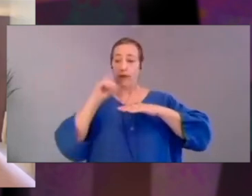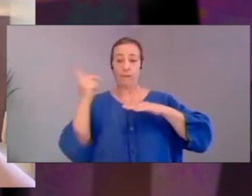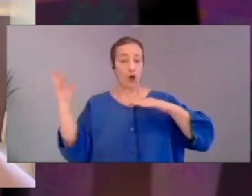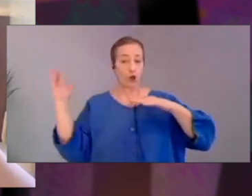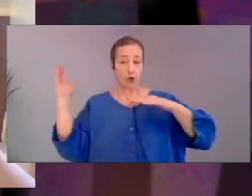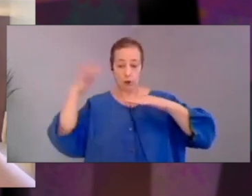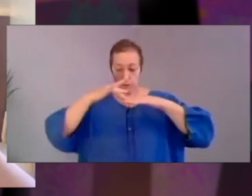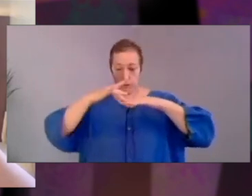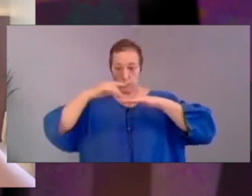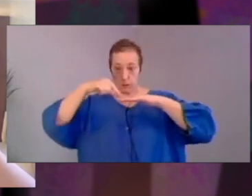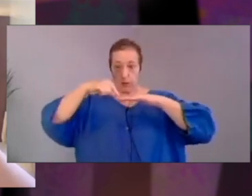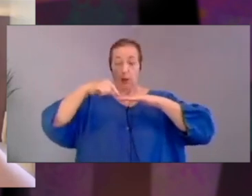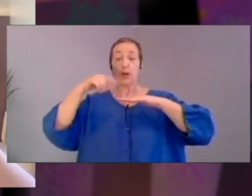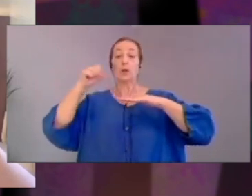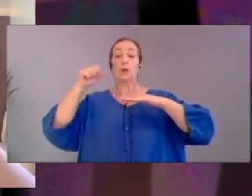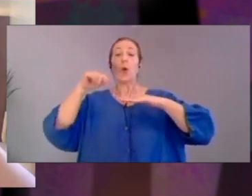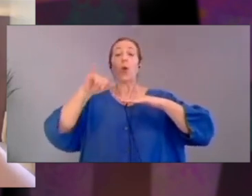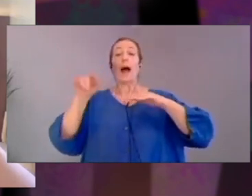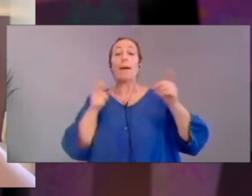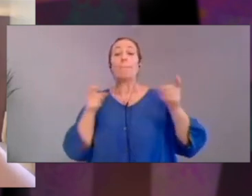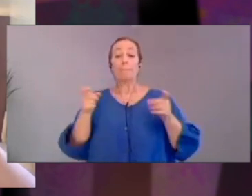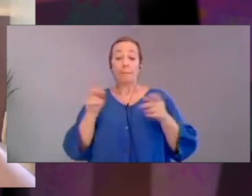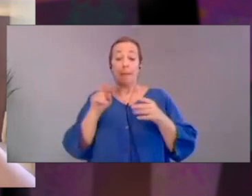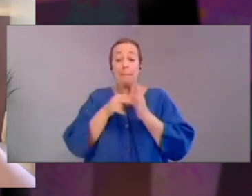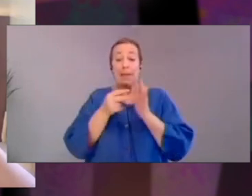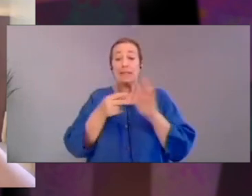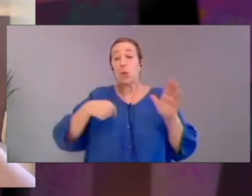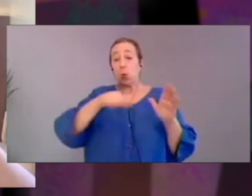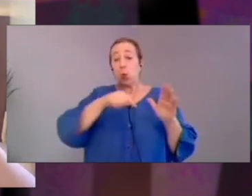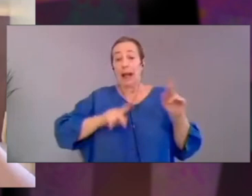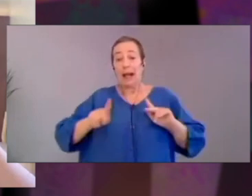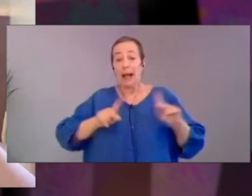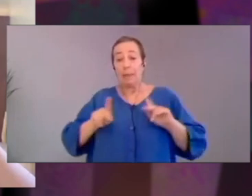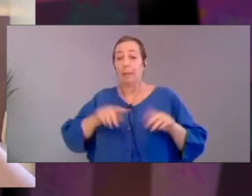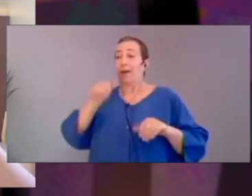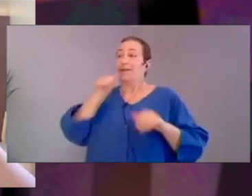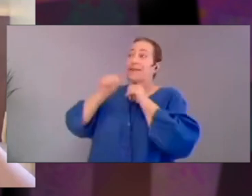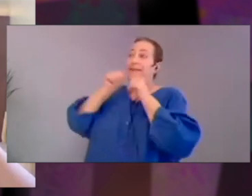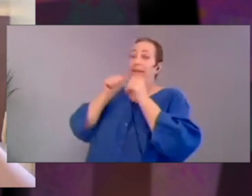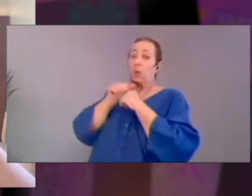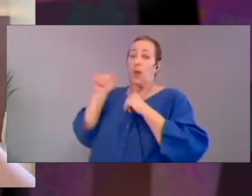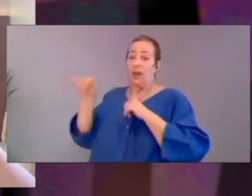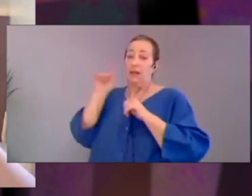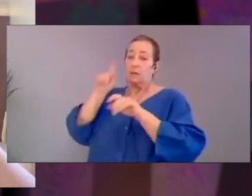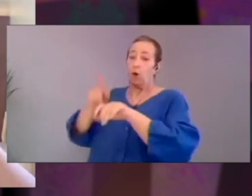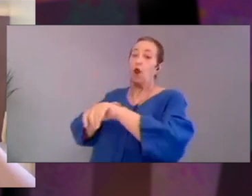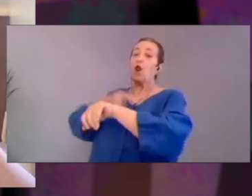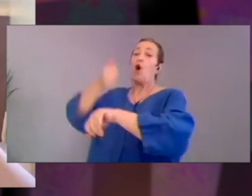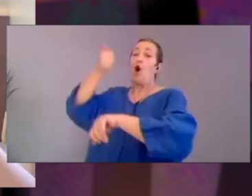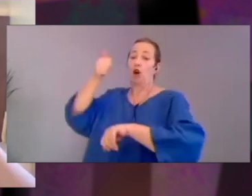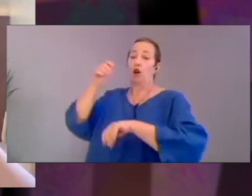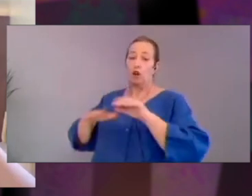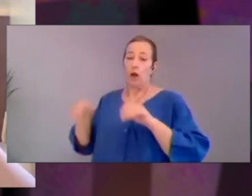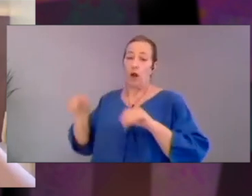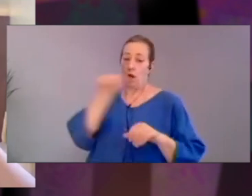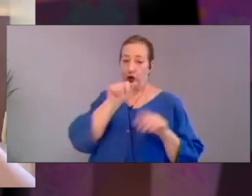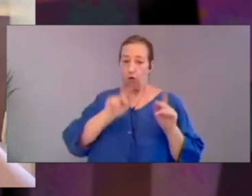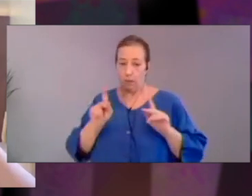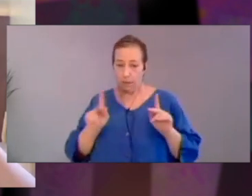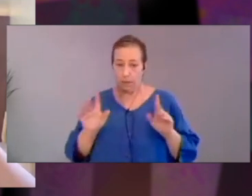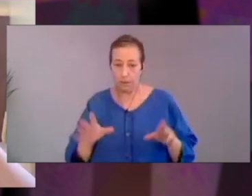a lot longer than people in other places. To the fact that many times folks